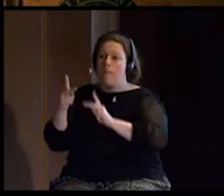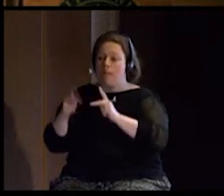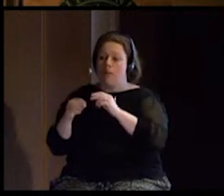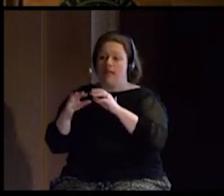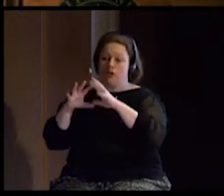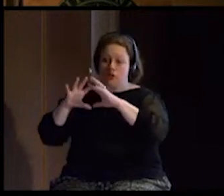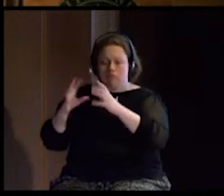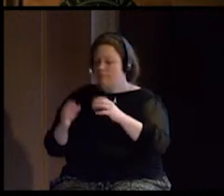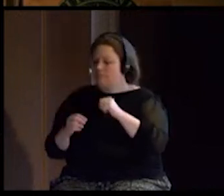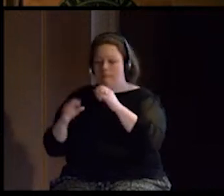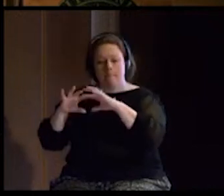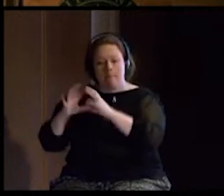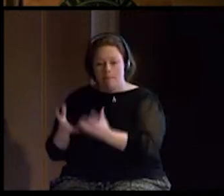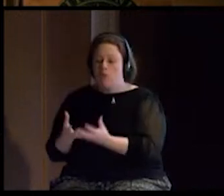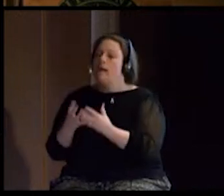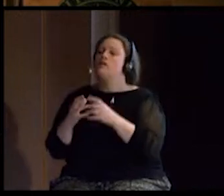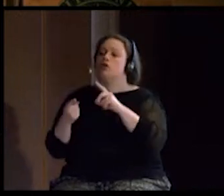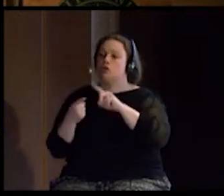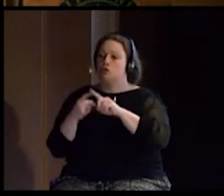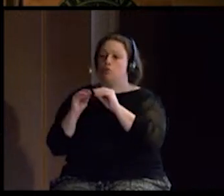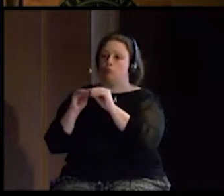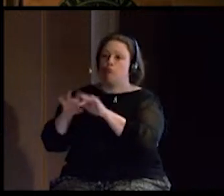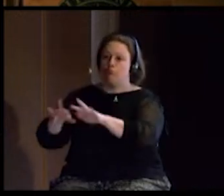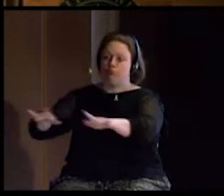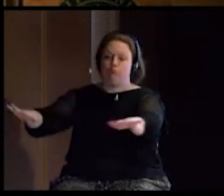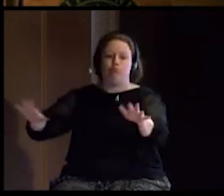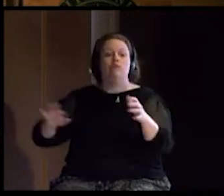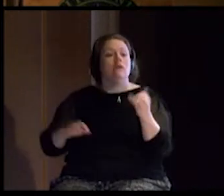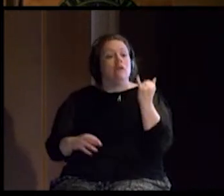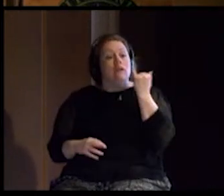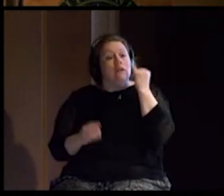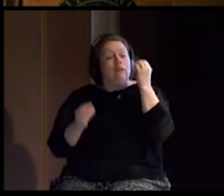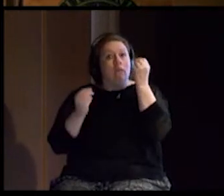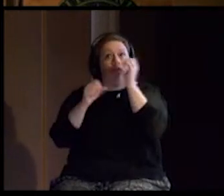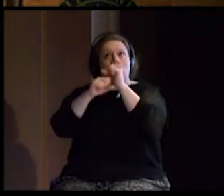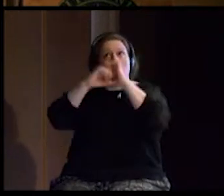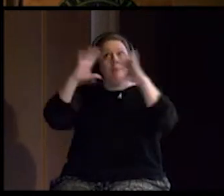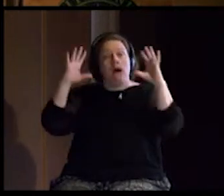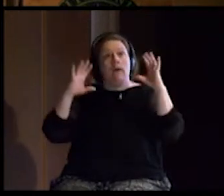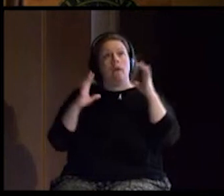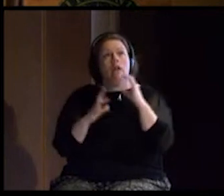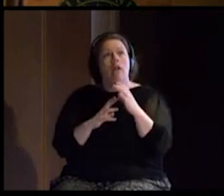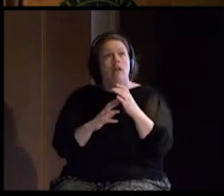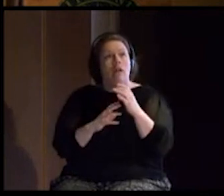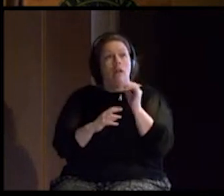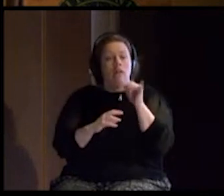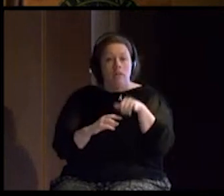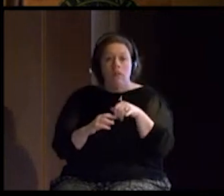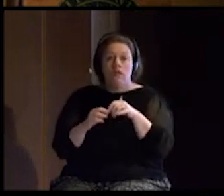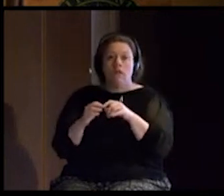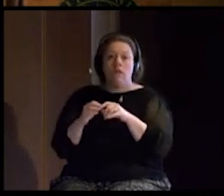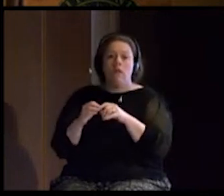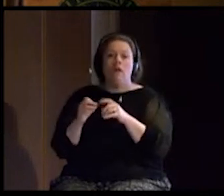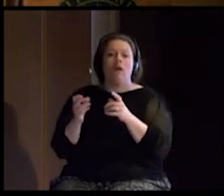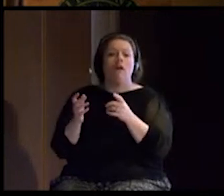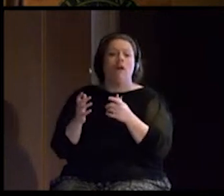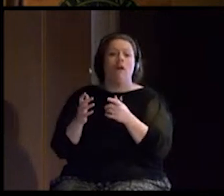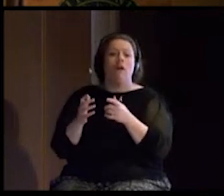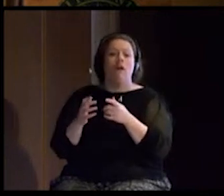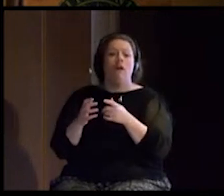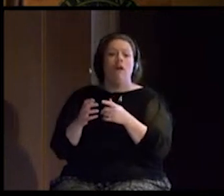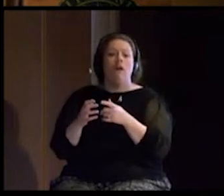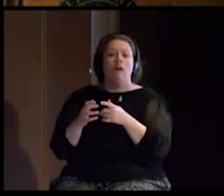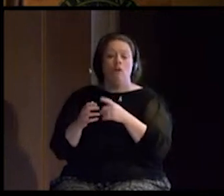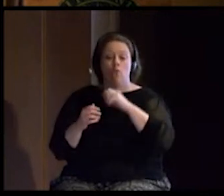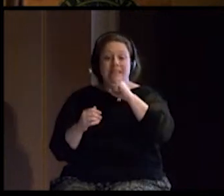these traits across populations. And if you think about it, sort of like the proliferation or potential proliferation of resistance